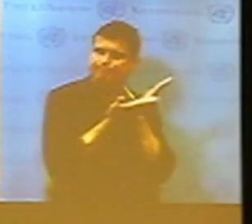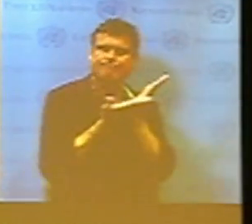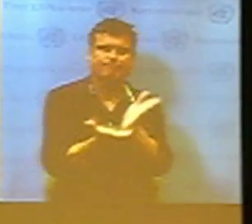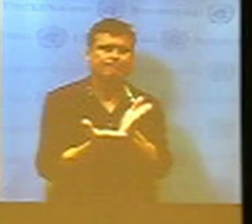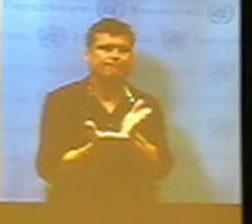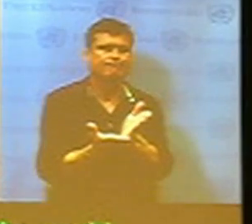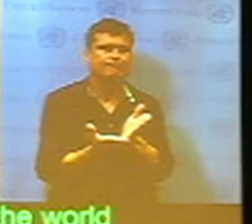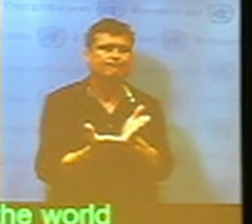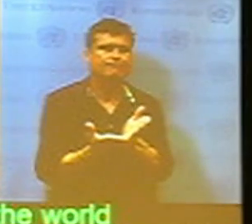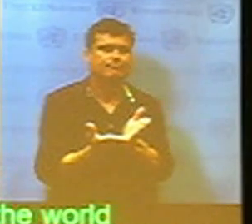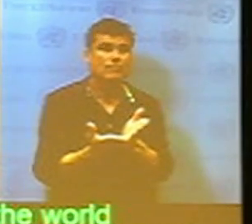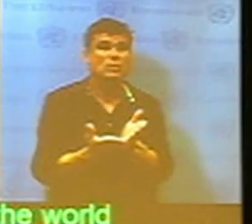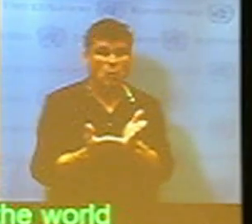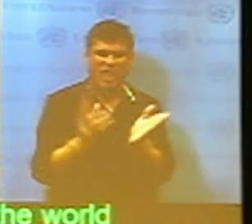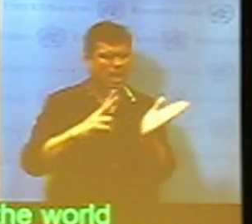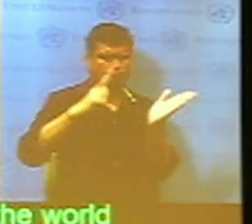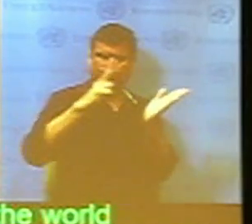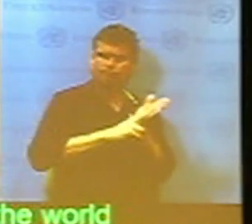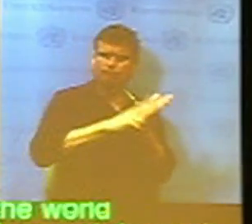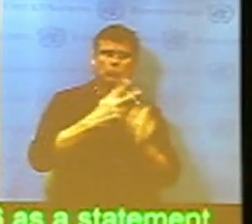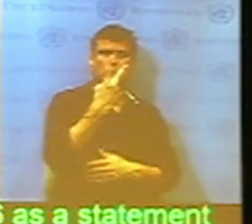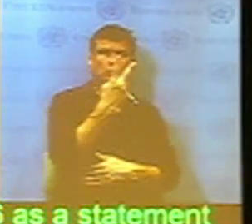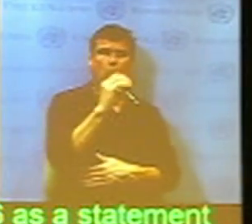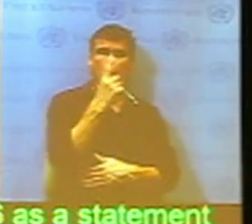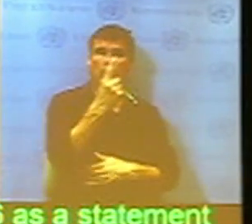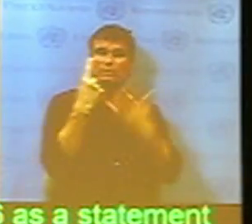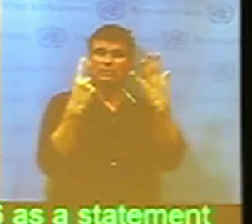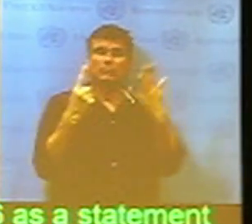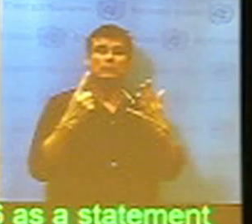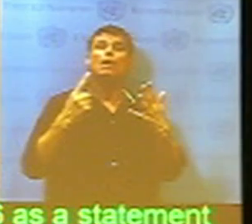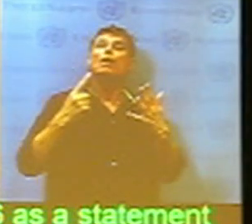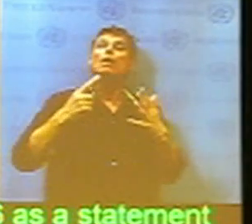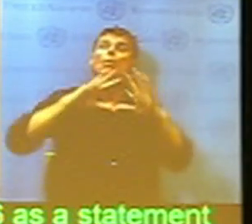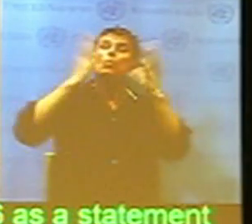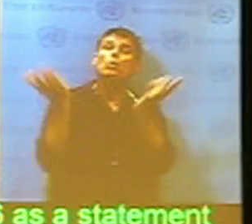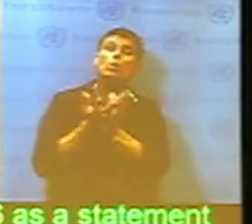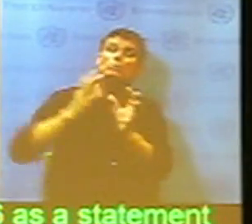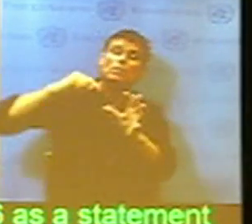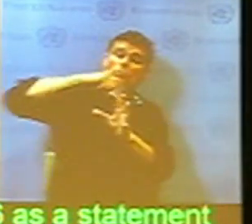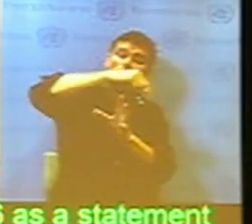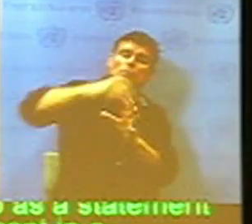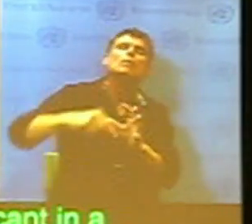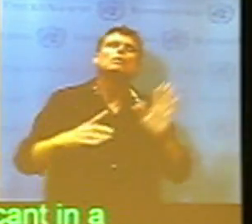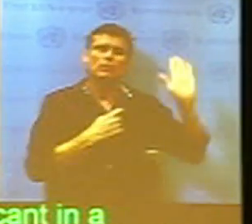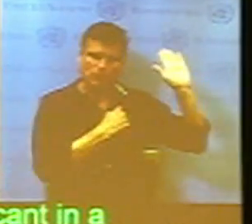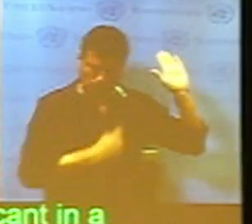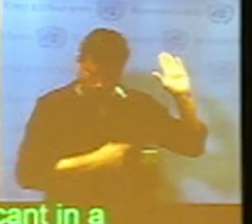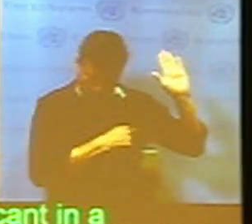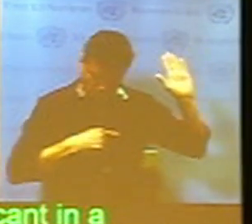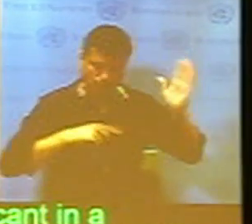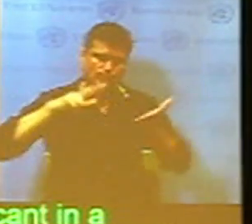commitment by the signatories to ensure access to humanitarian assistance on an equal basis without